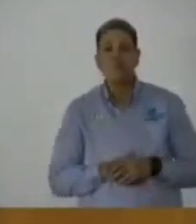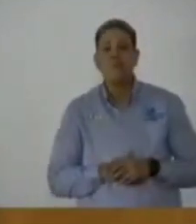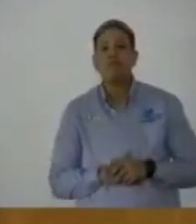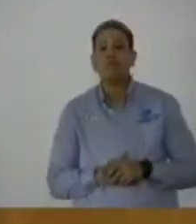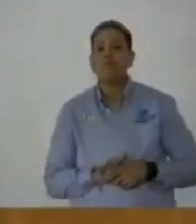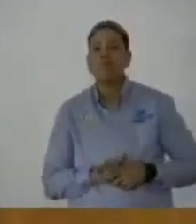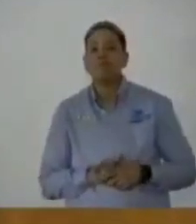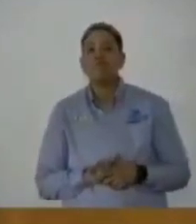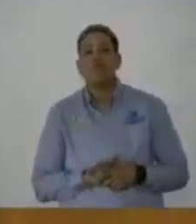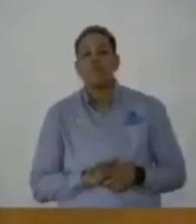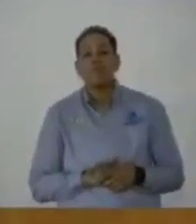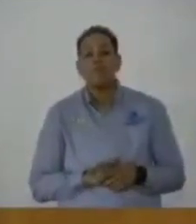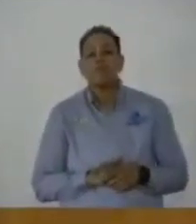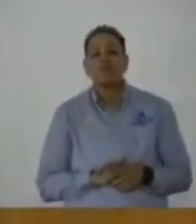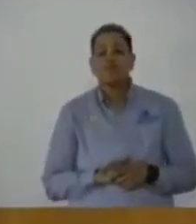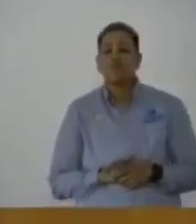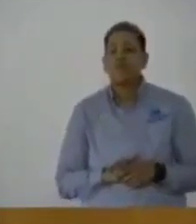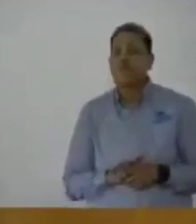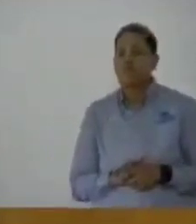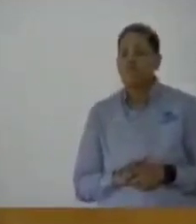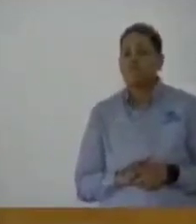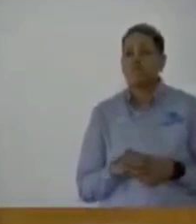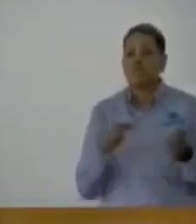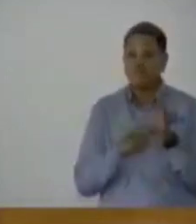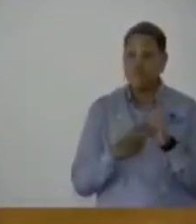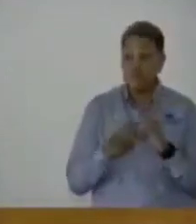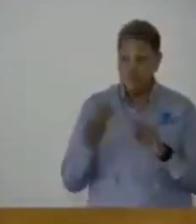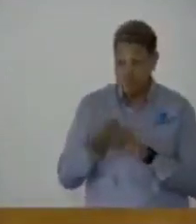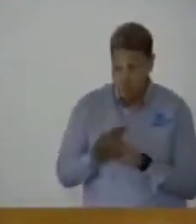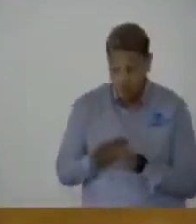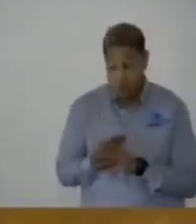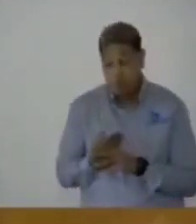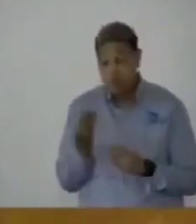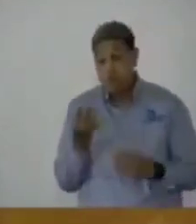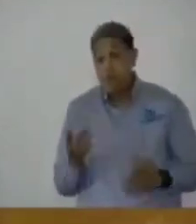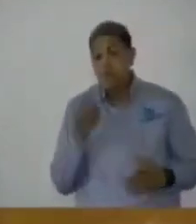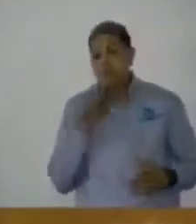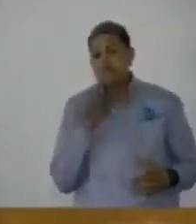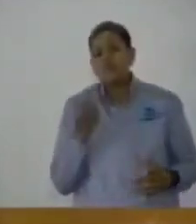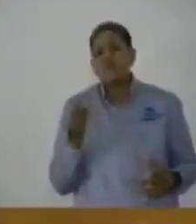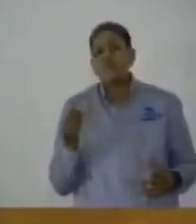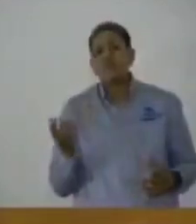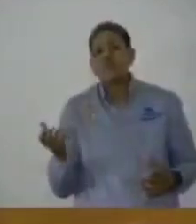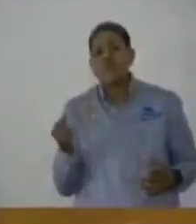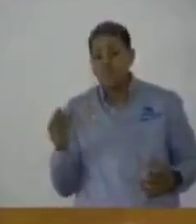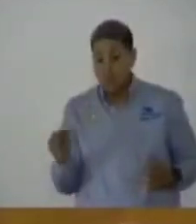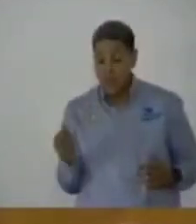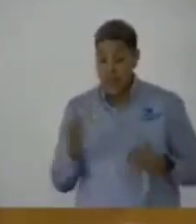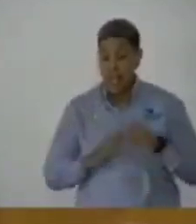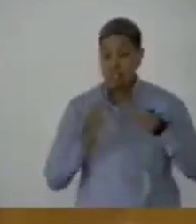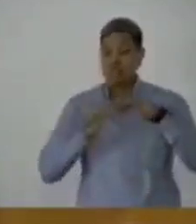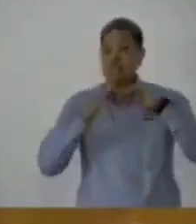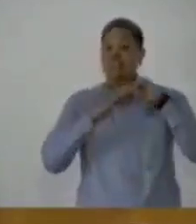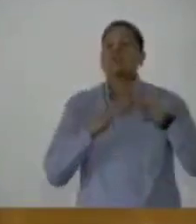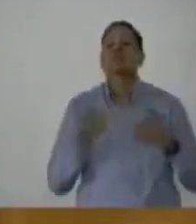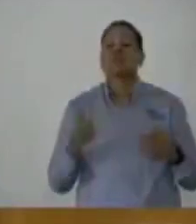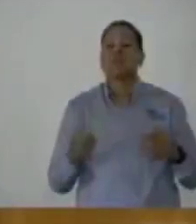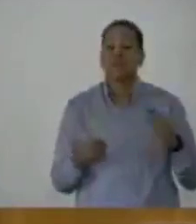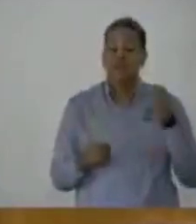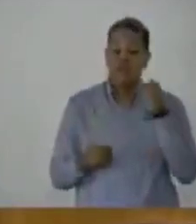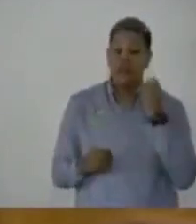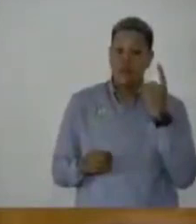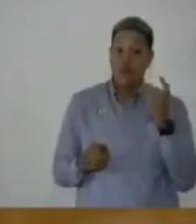transactions. So in this case, mathematically speaking, he's saying revenue can increase as long as one